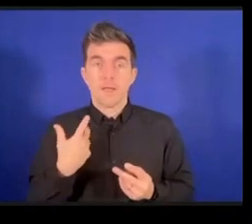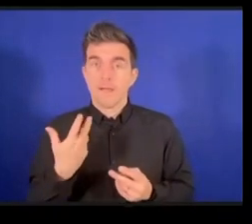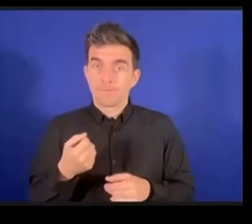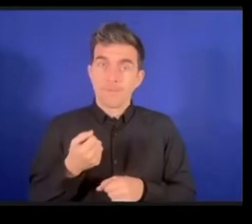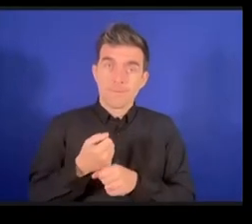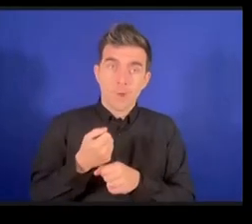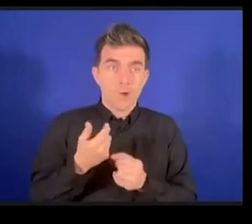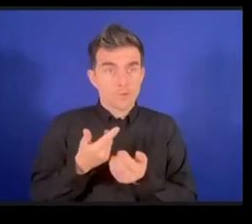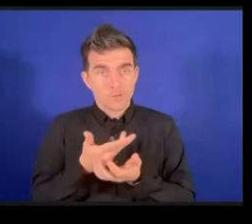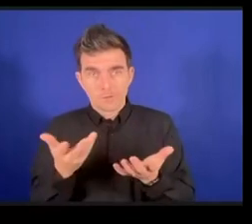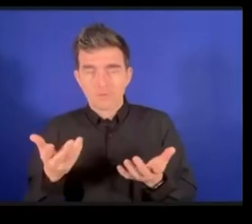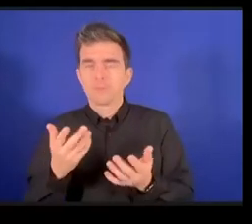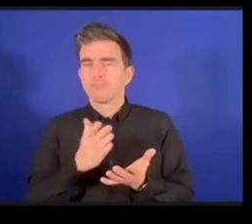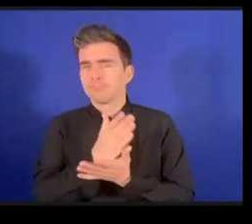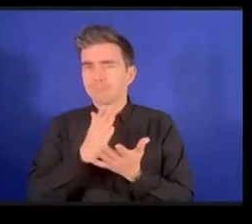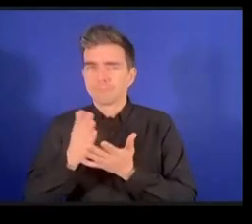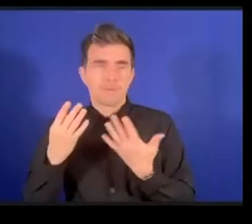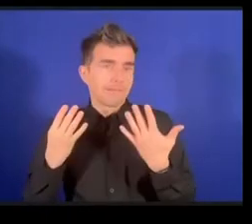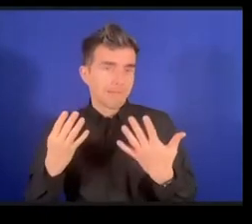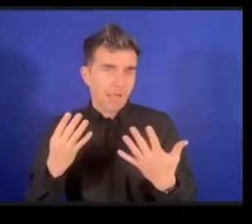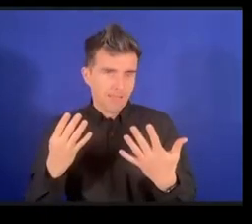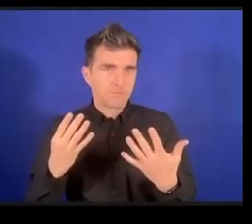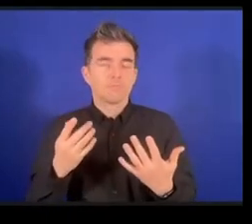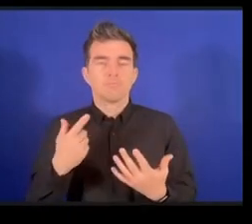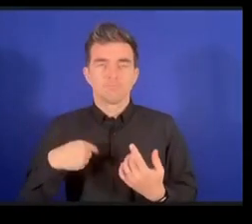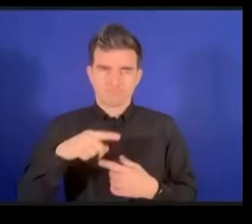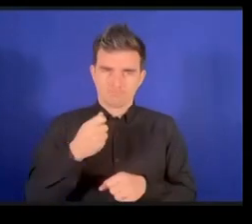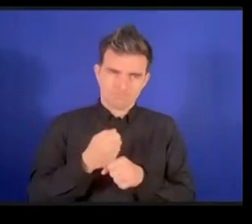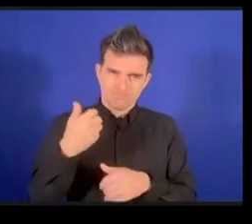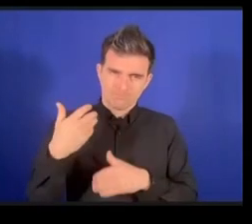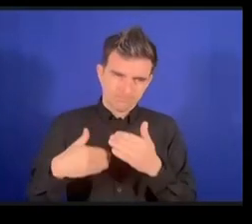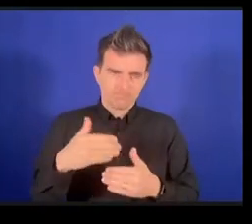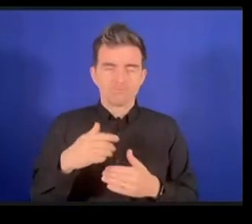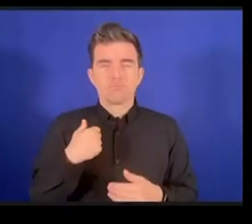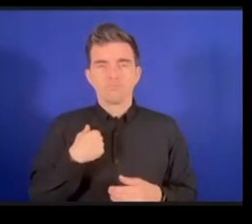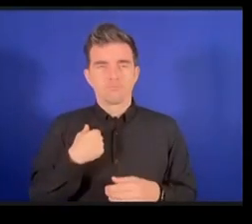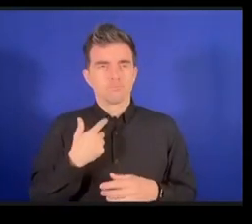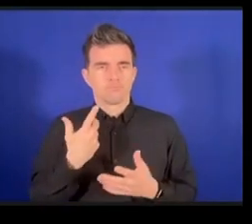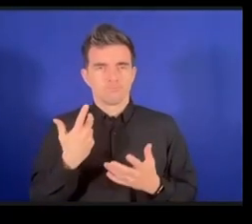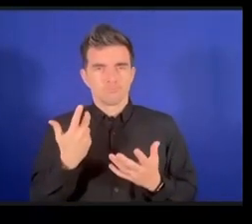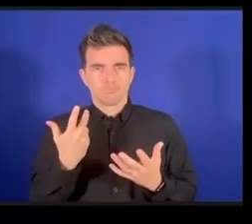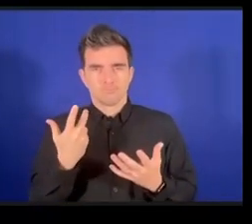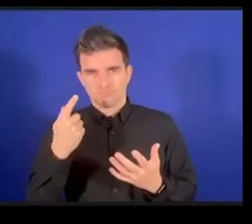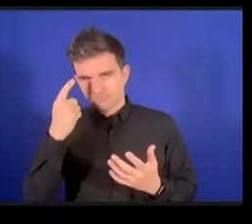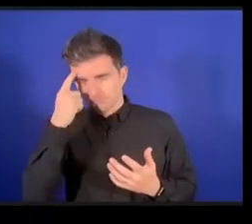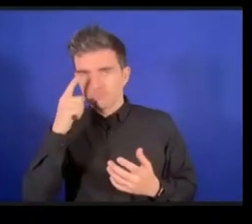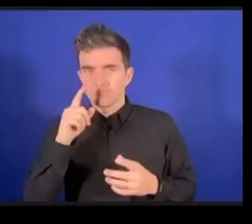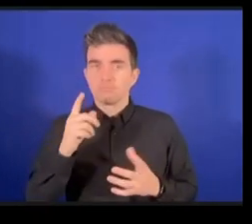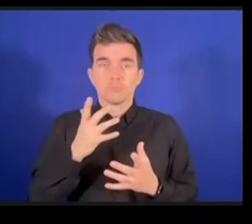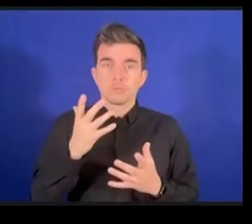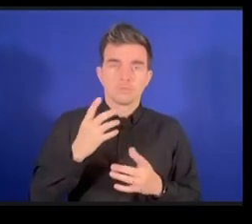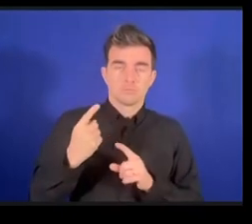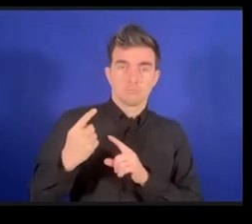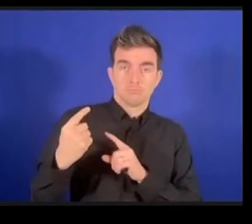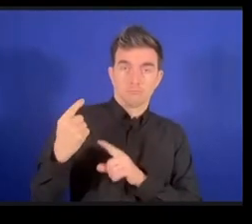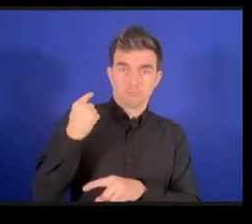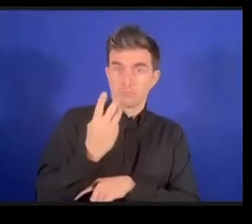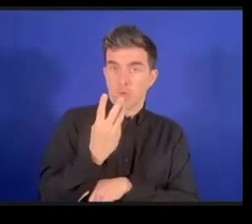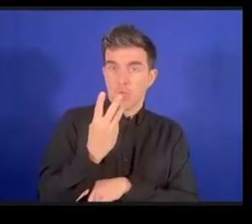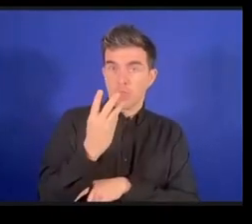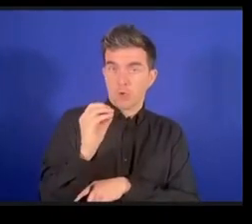health this is important because was what we call as the Mindless growth that we show up as